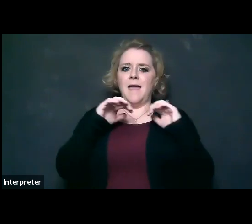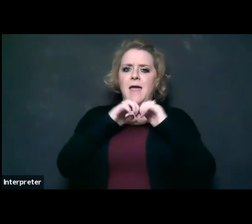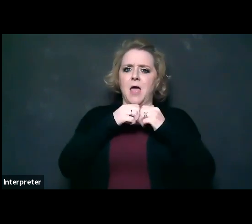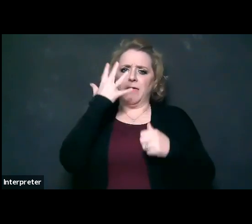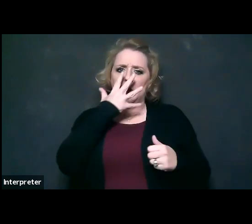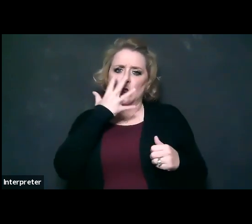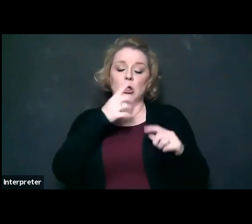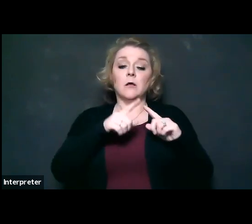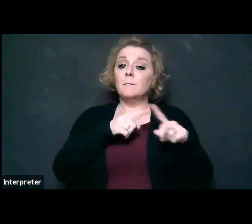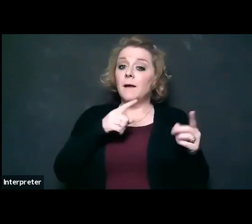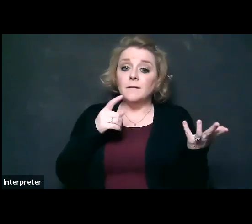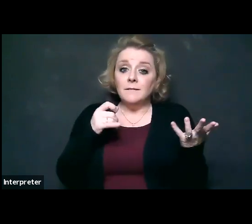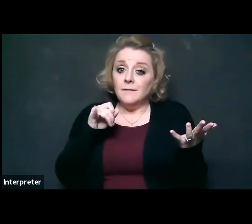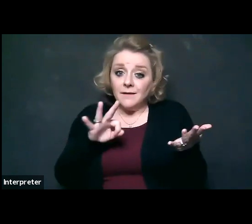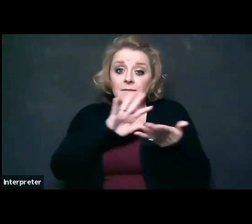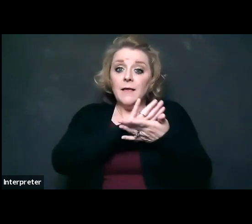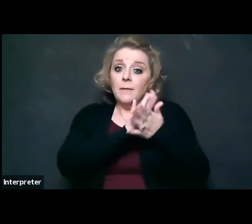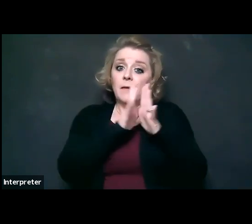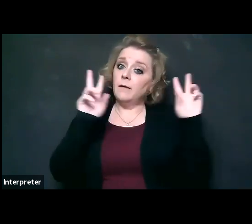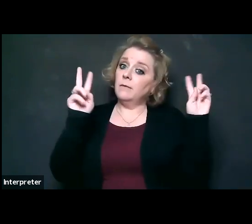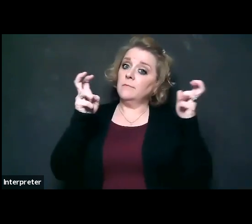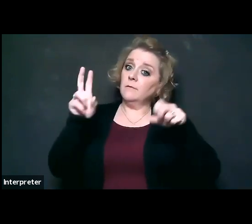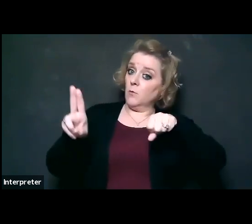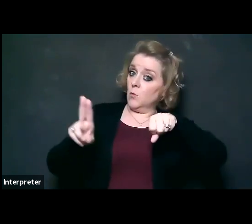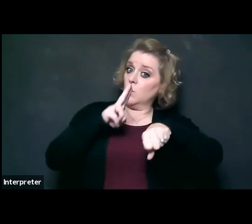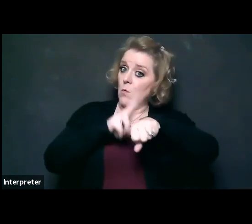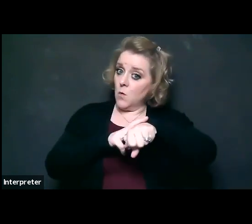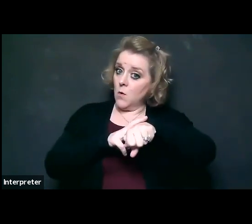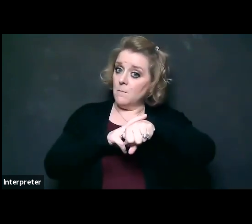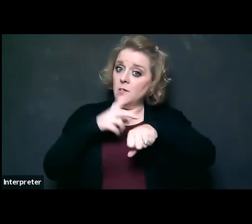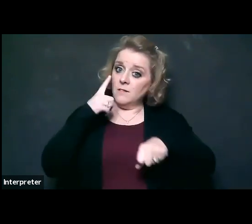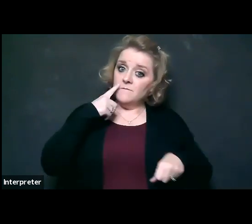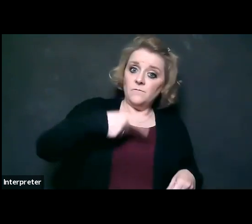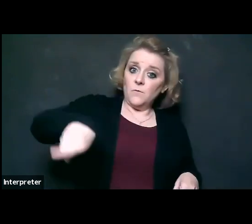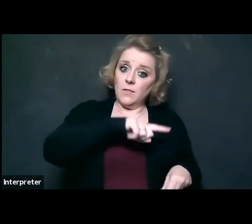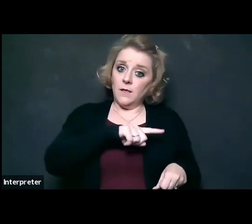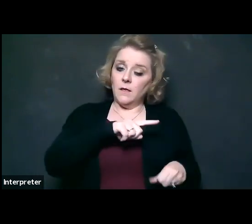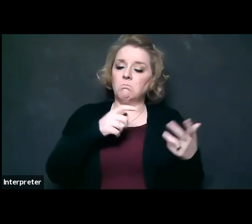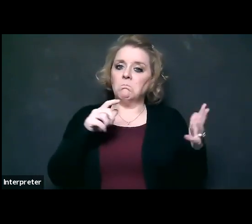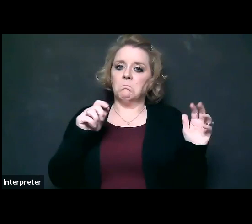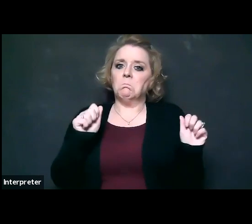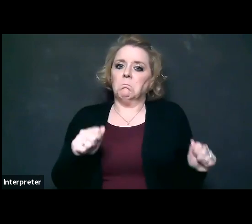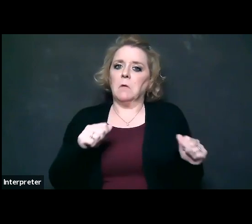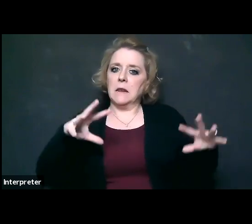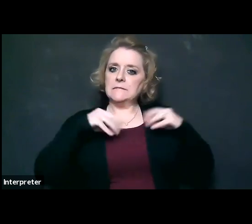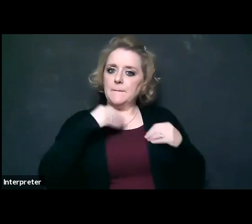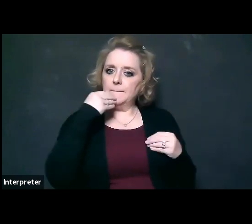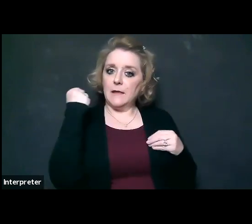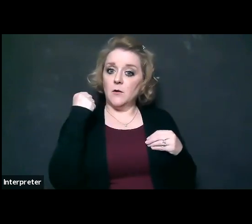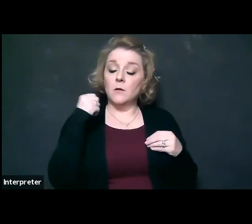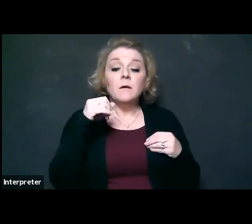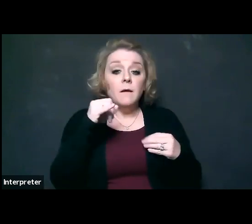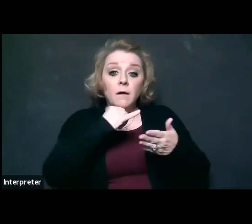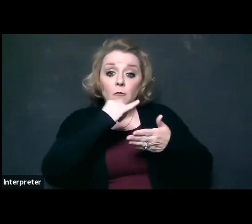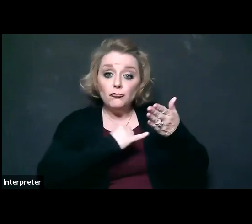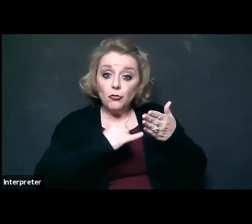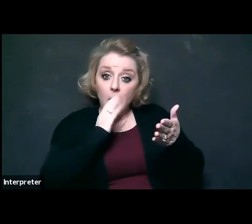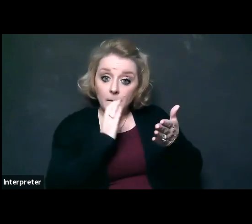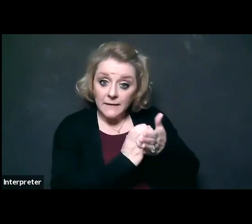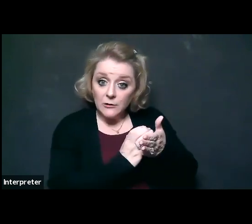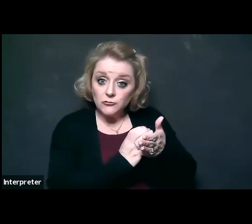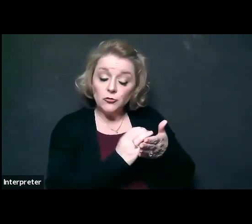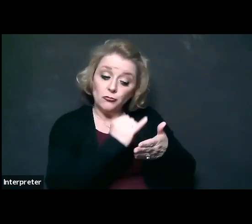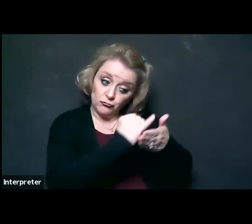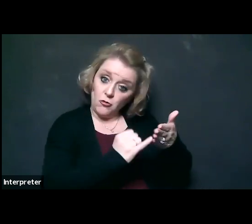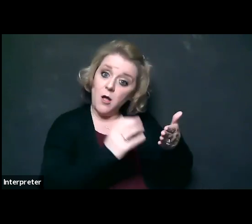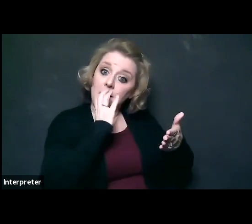is the normal for them, that's something that we can buy into and make it better for us. Draw a picture. You have little kids, they love to be drawn. Draw a picture